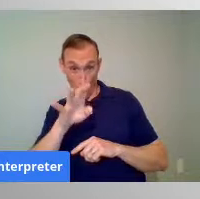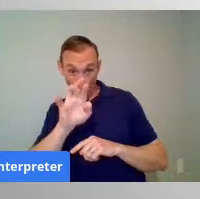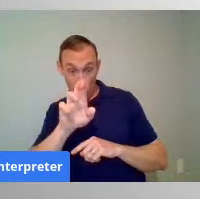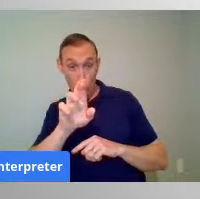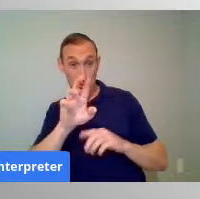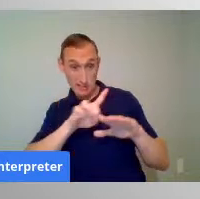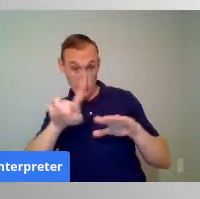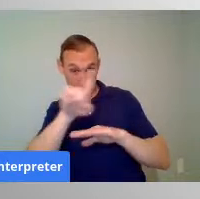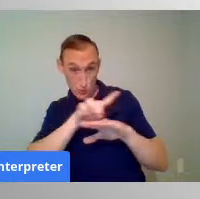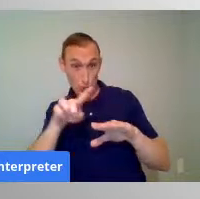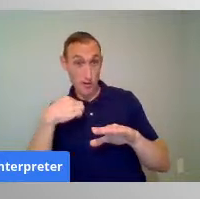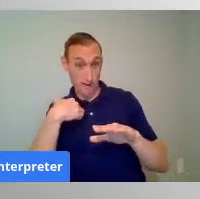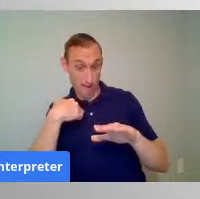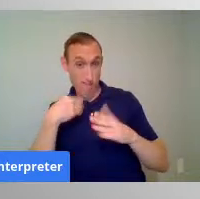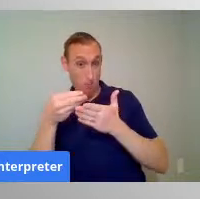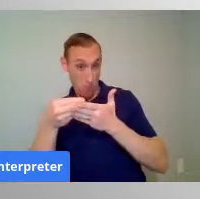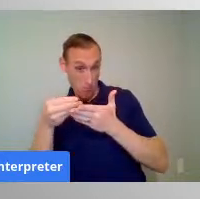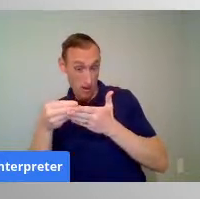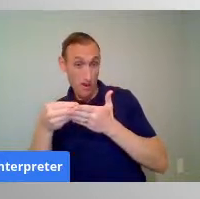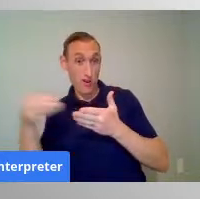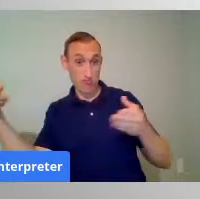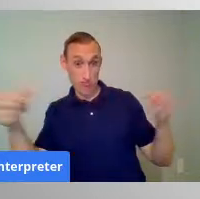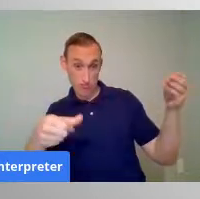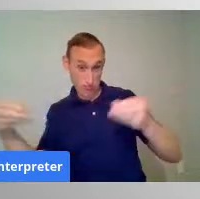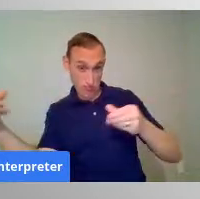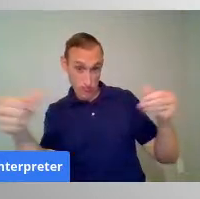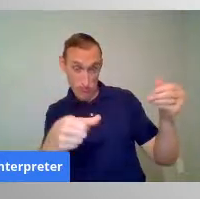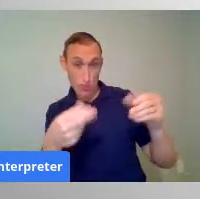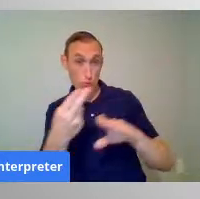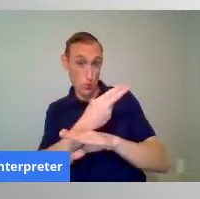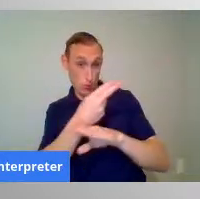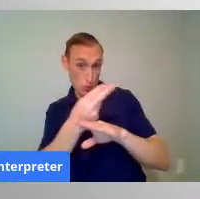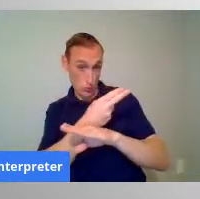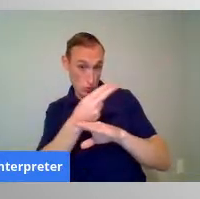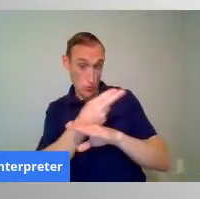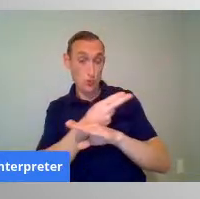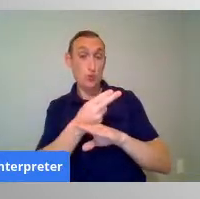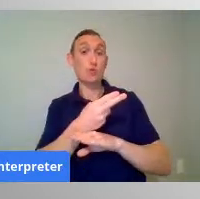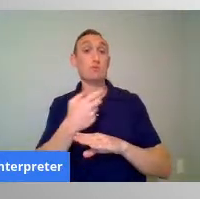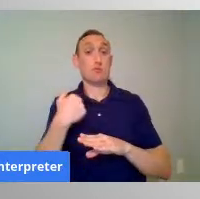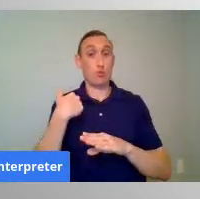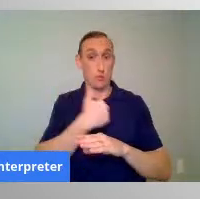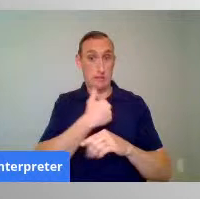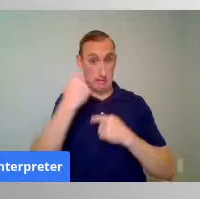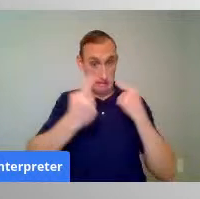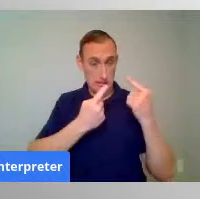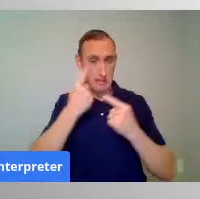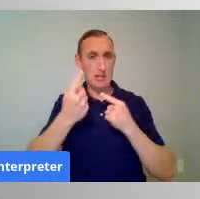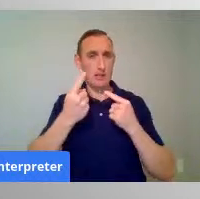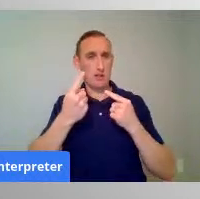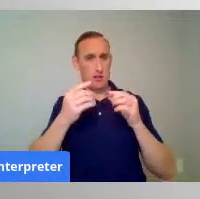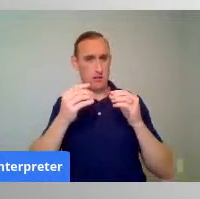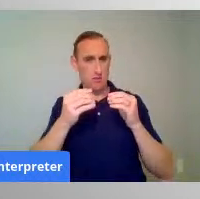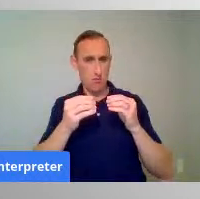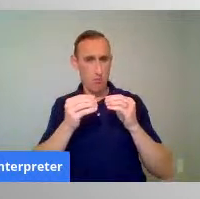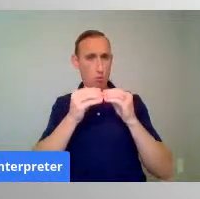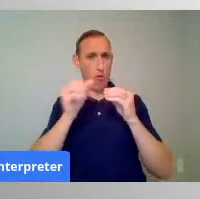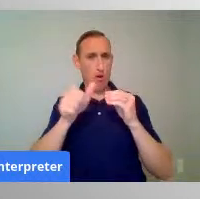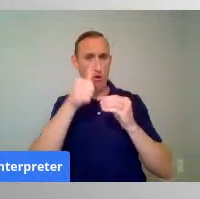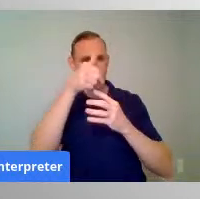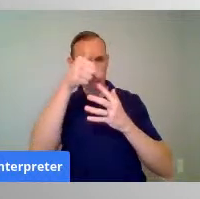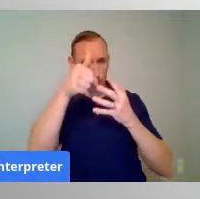have that innovation to use, that we're going to be able to start thinking outside the box and providing our students with